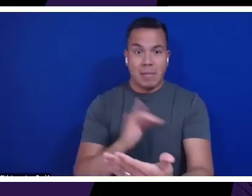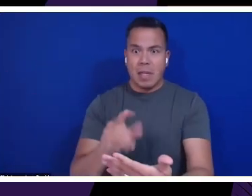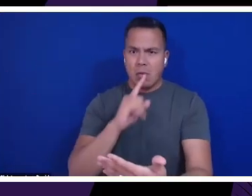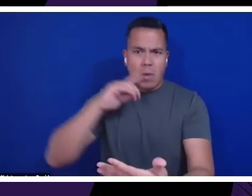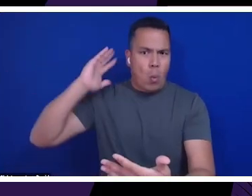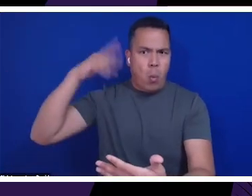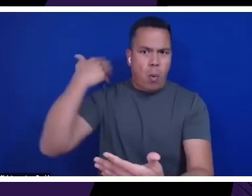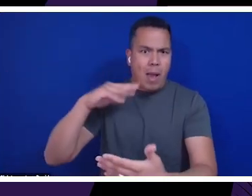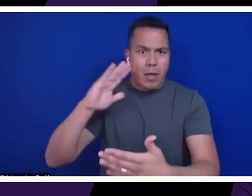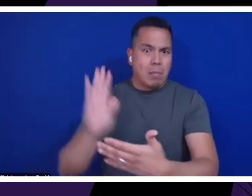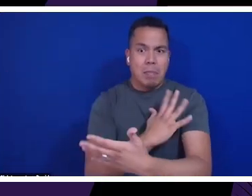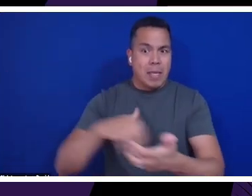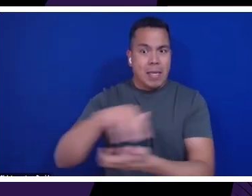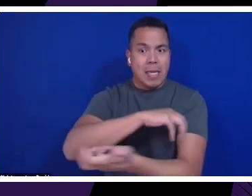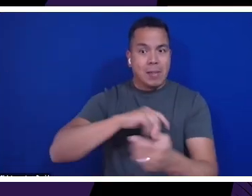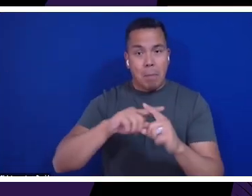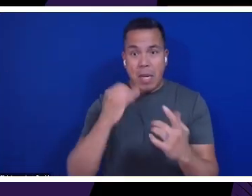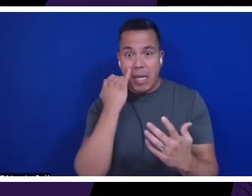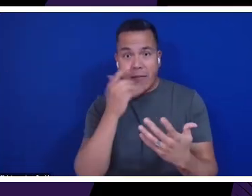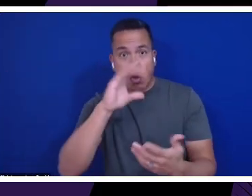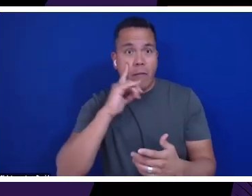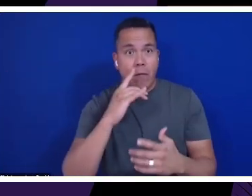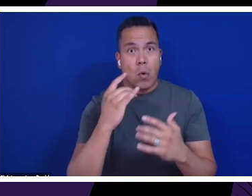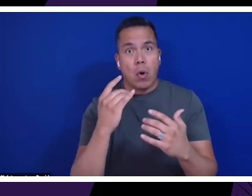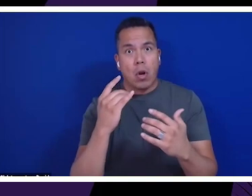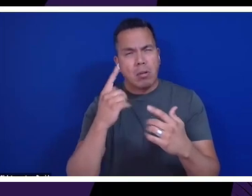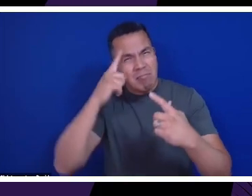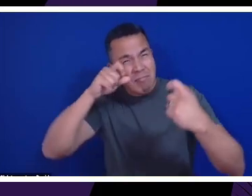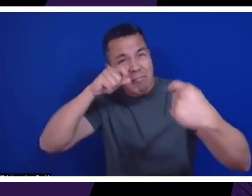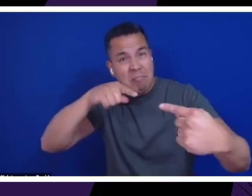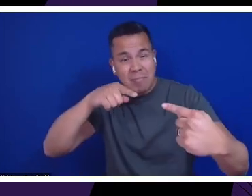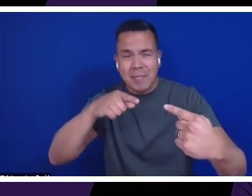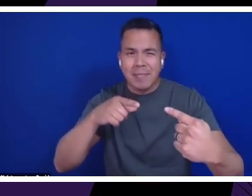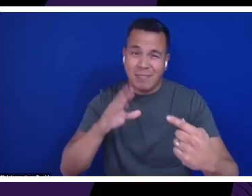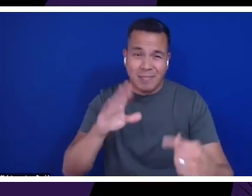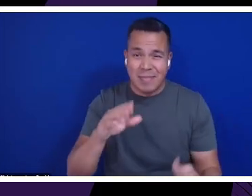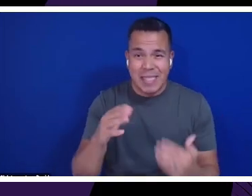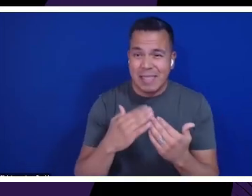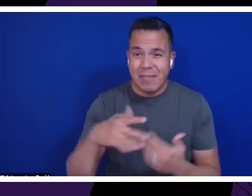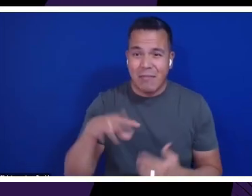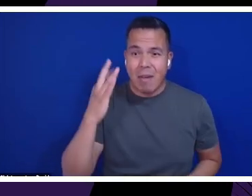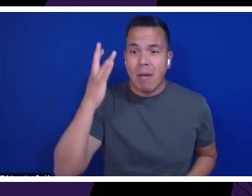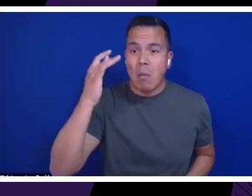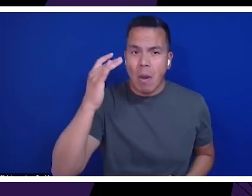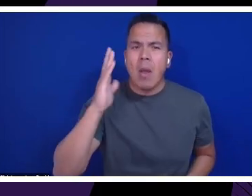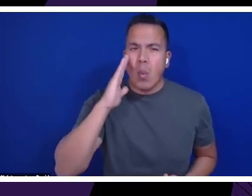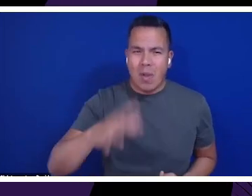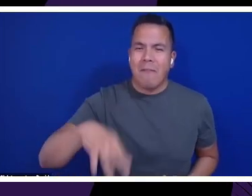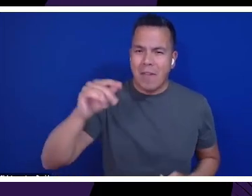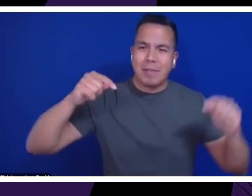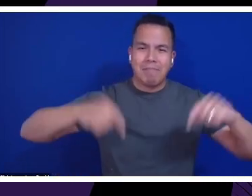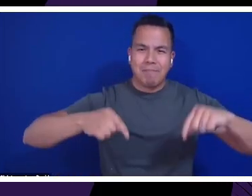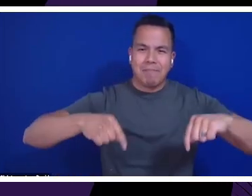for like-minded spirits, I don't think you have to look that far, because you will probably stumble upon the Processing Foundation